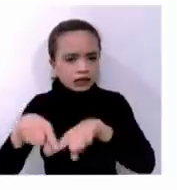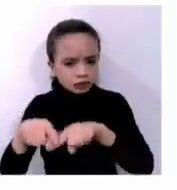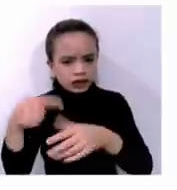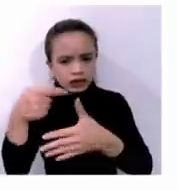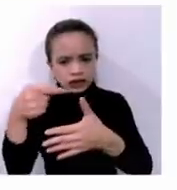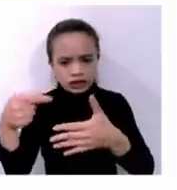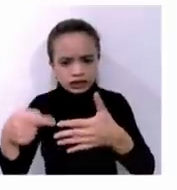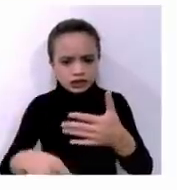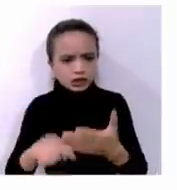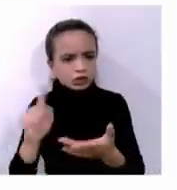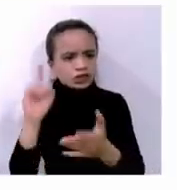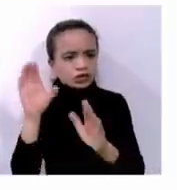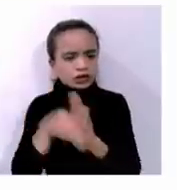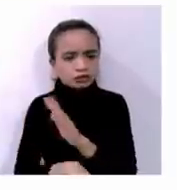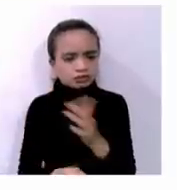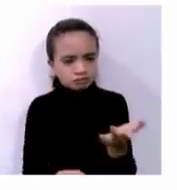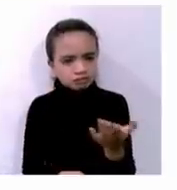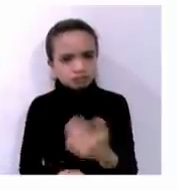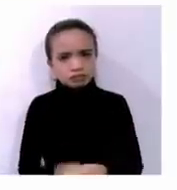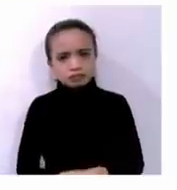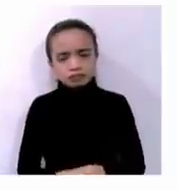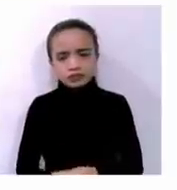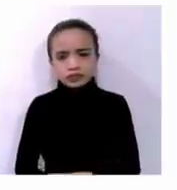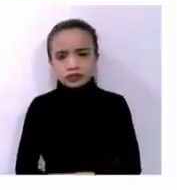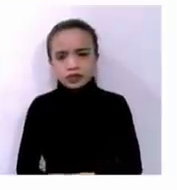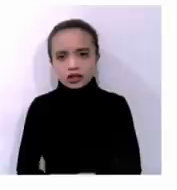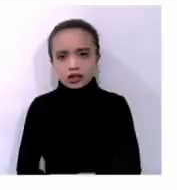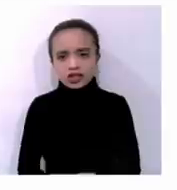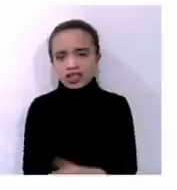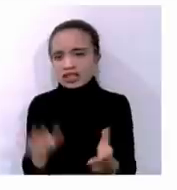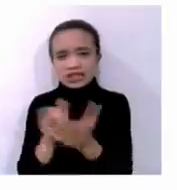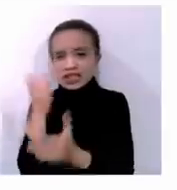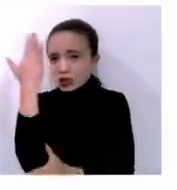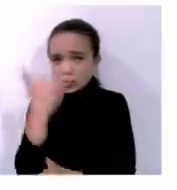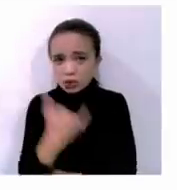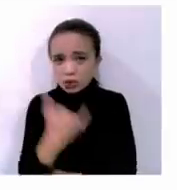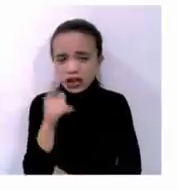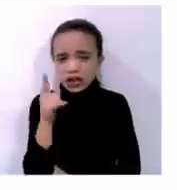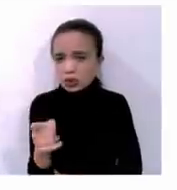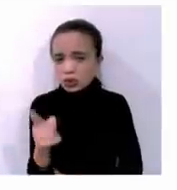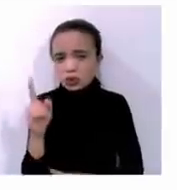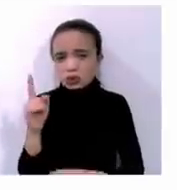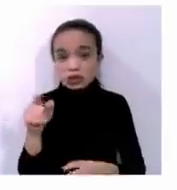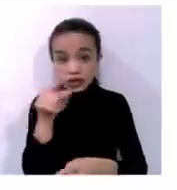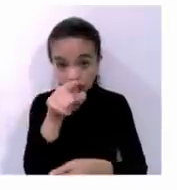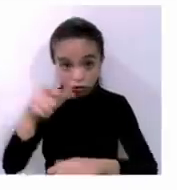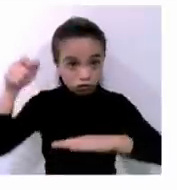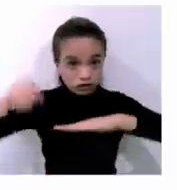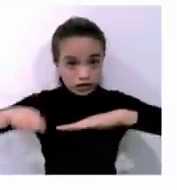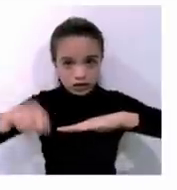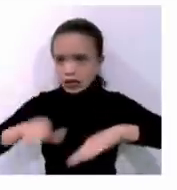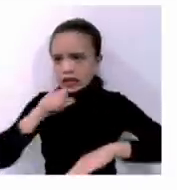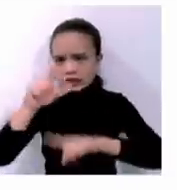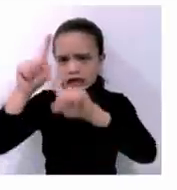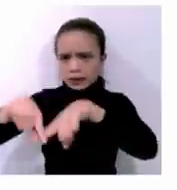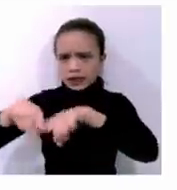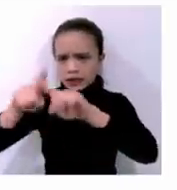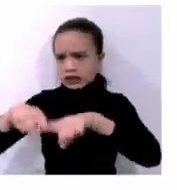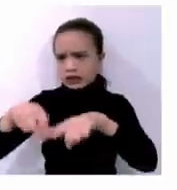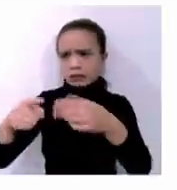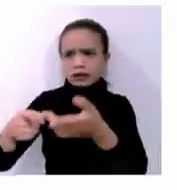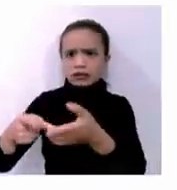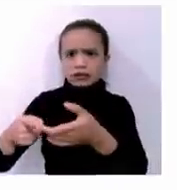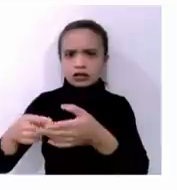the offense. Attorney Guanzon. That's why you cannot, as a judge, you should not rely on the elements of the